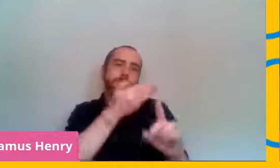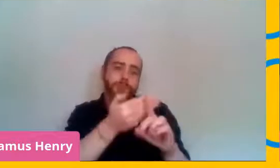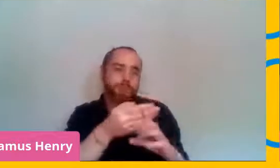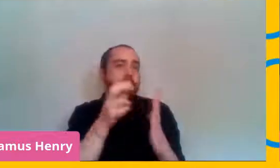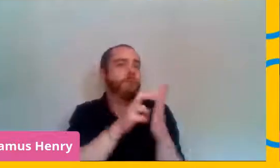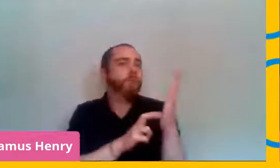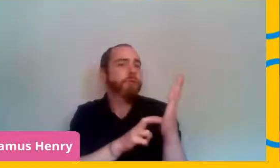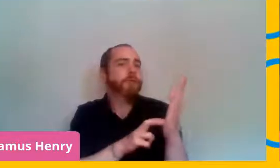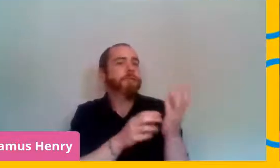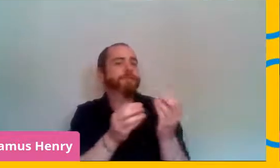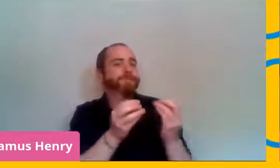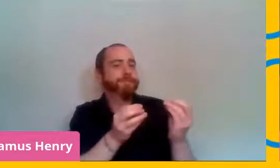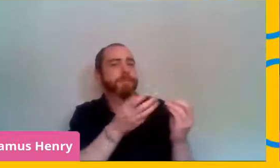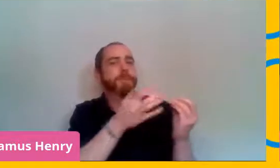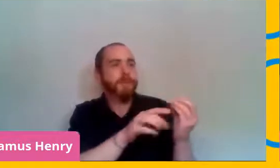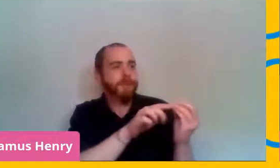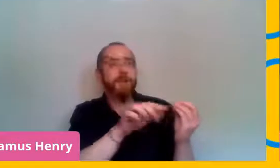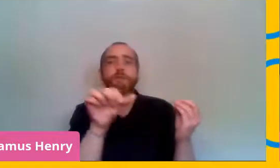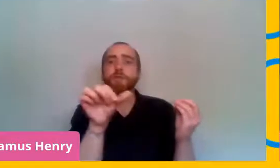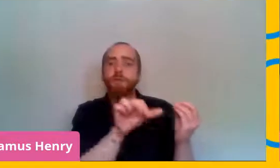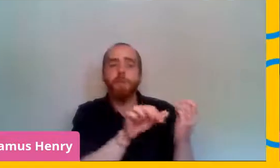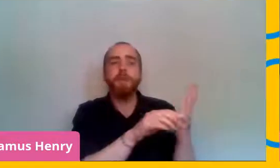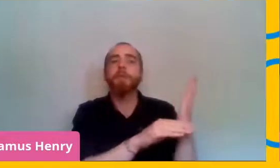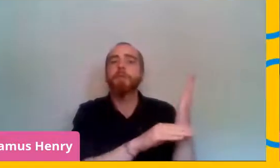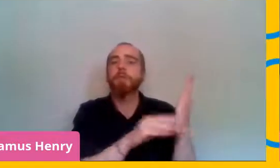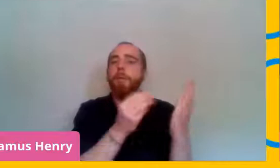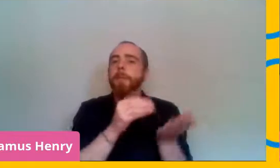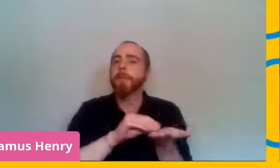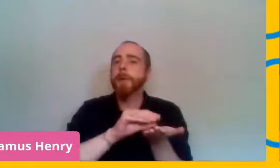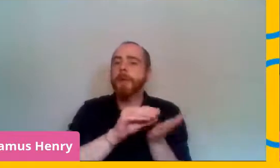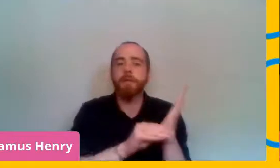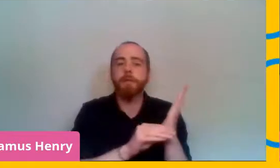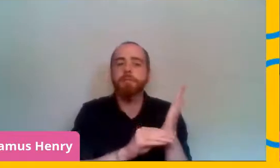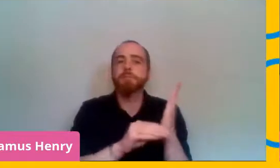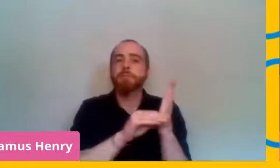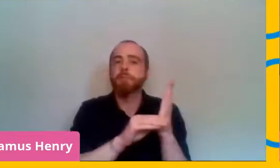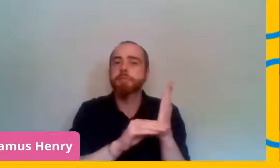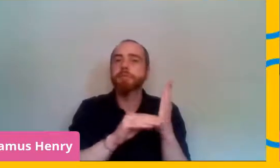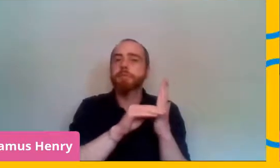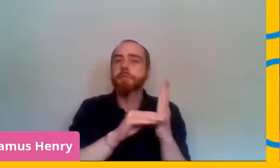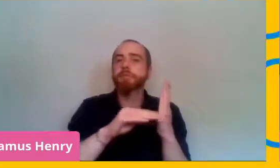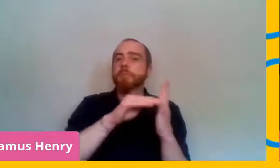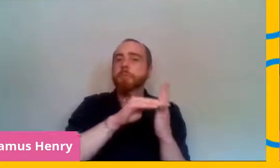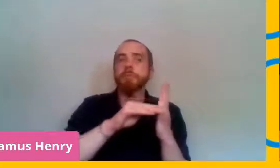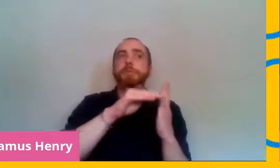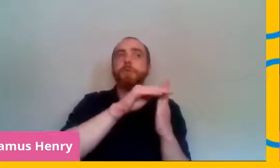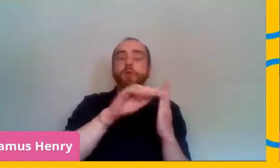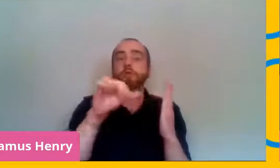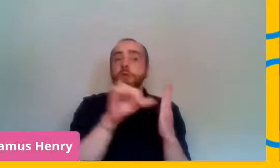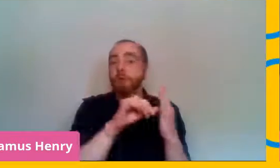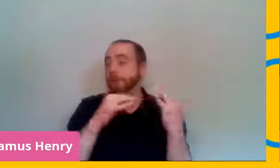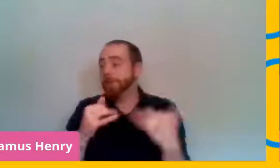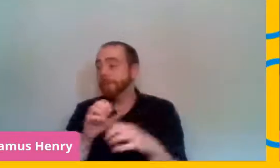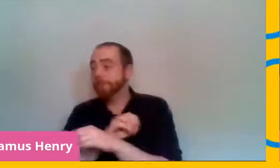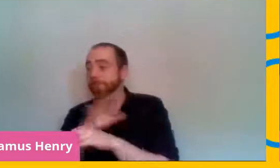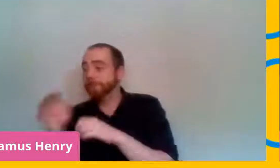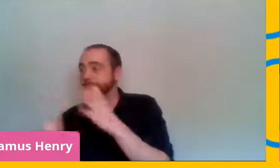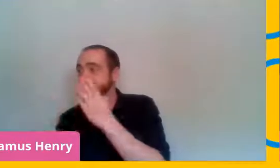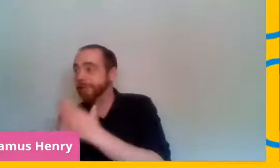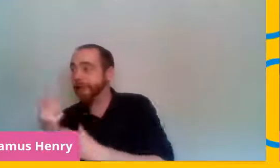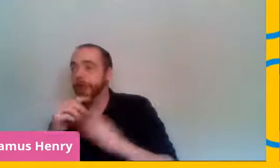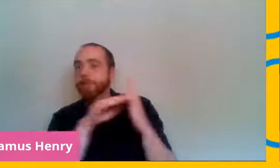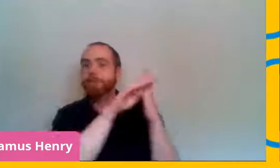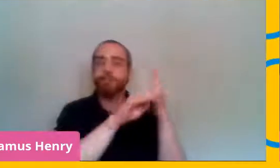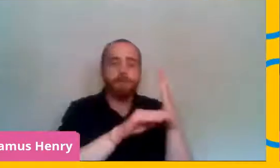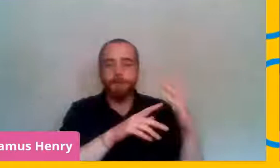through COVID-19 and from before COVID-19, who really ought to have had fractional posts, are being made vulnerable again with those new processes